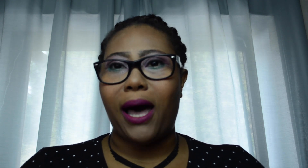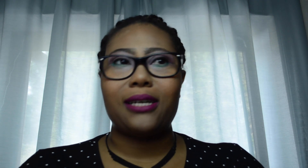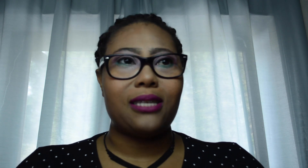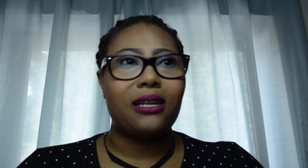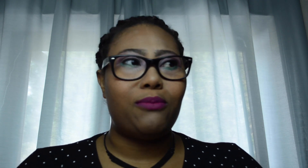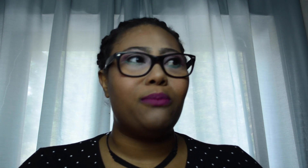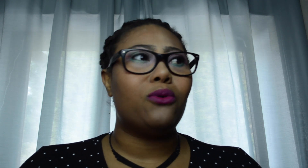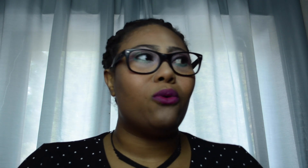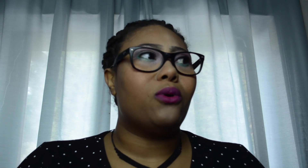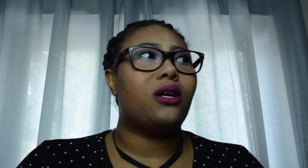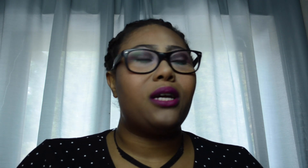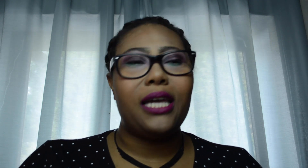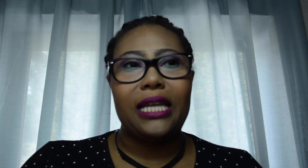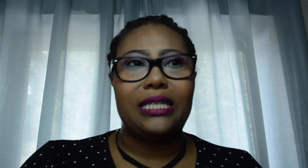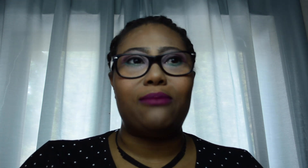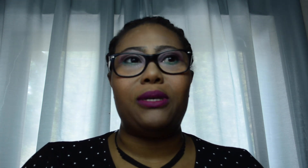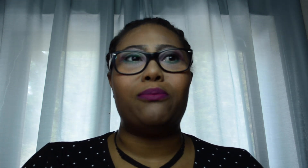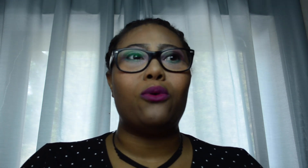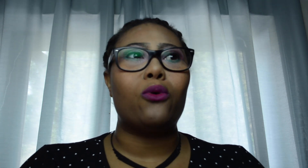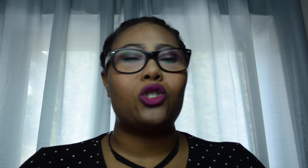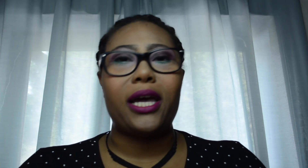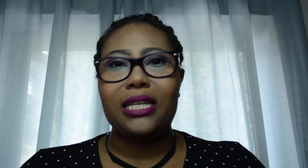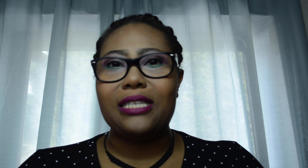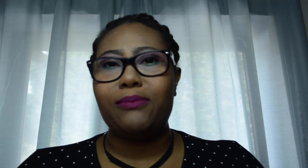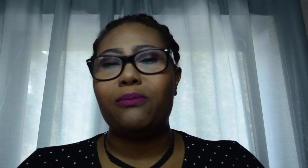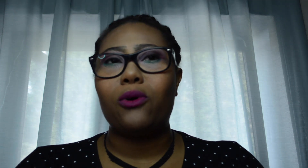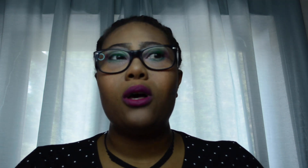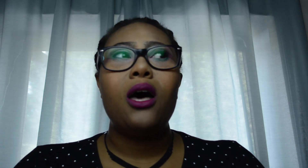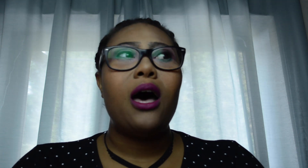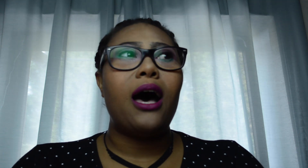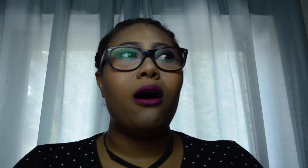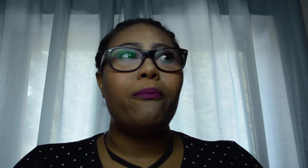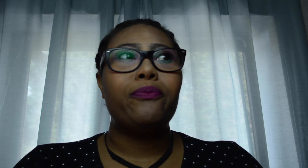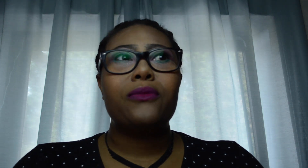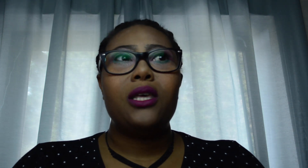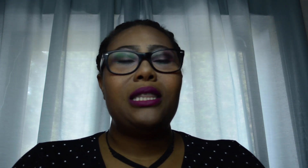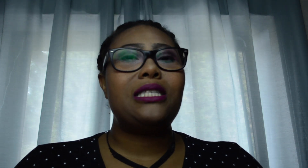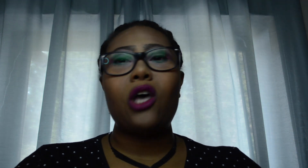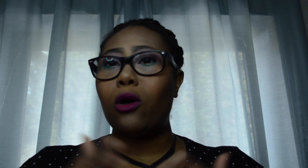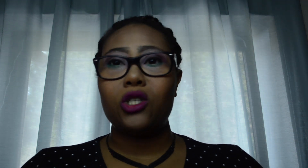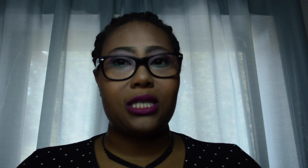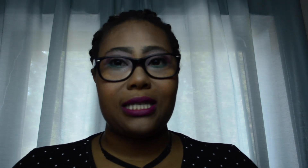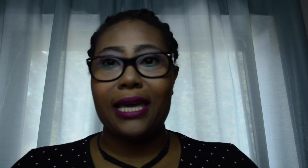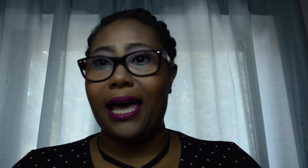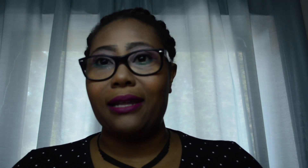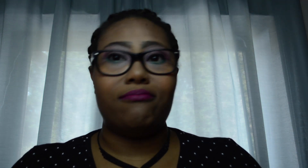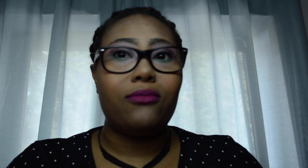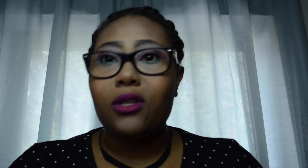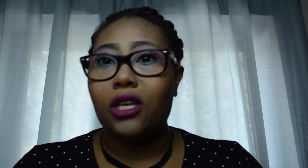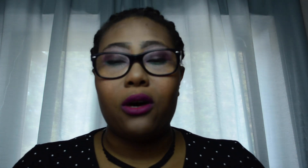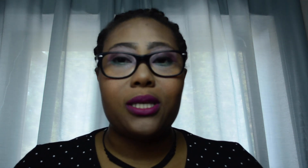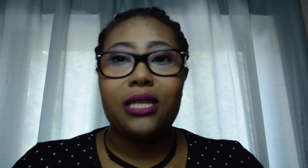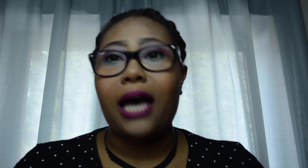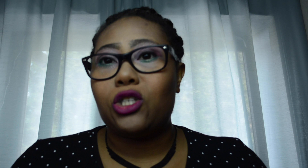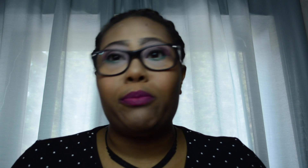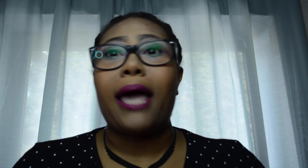against Pakistani people or Indian people or Chinese people. This is all just to say that,